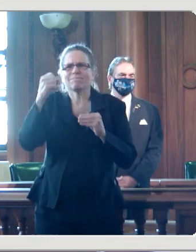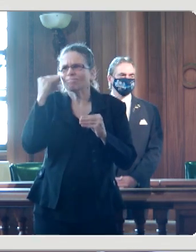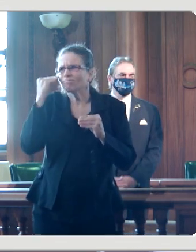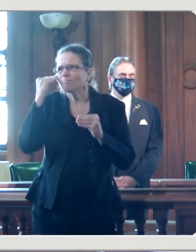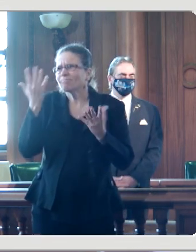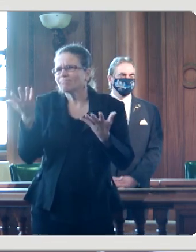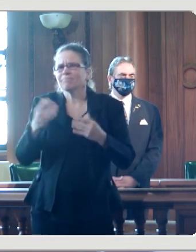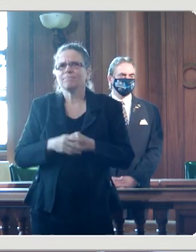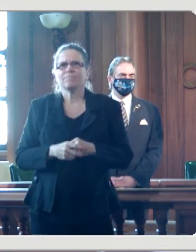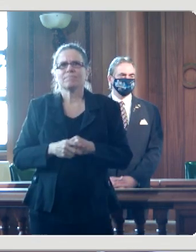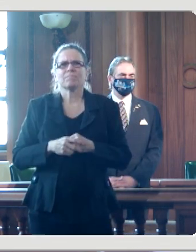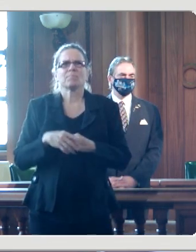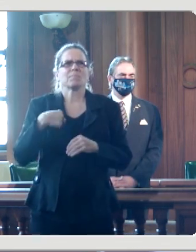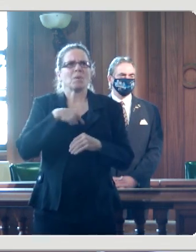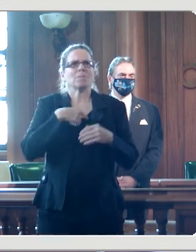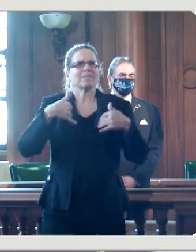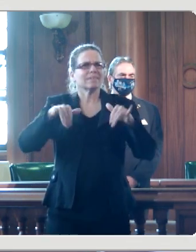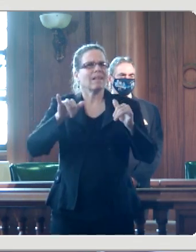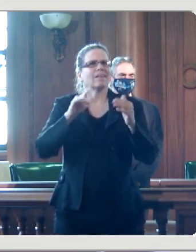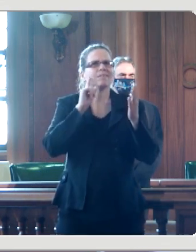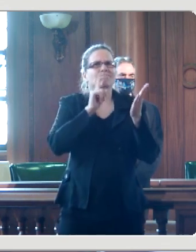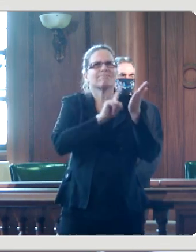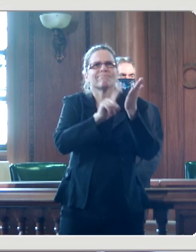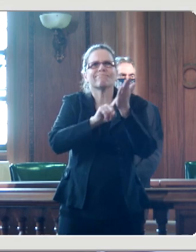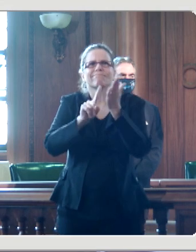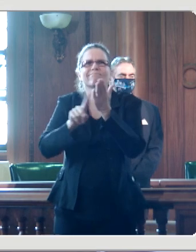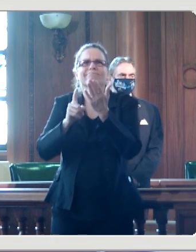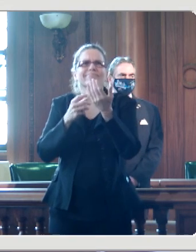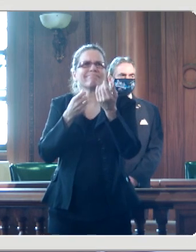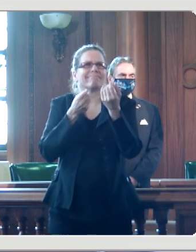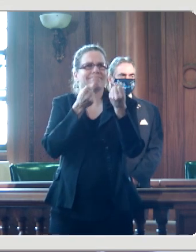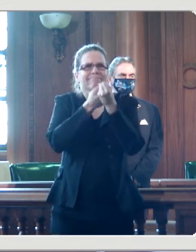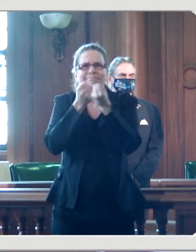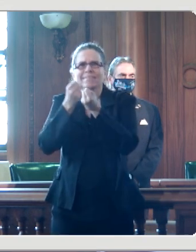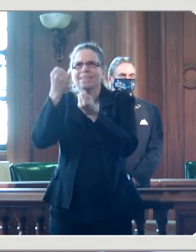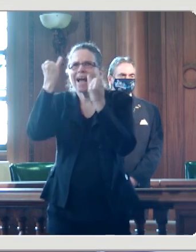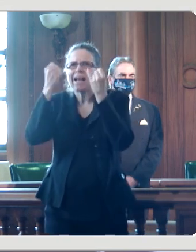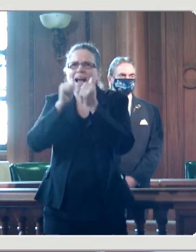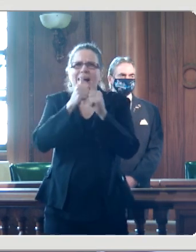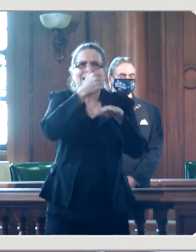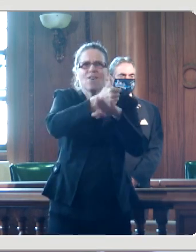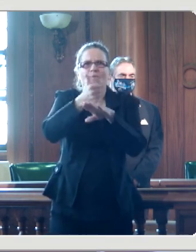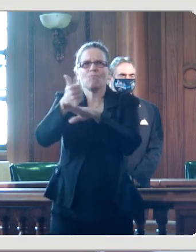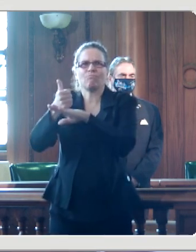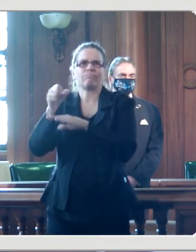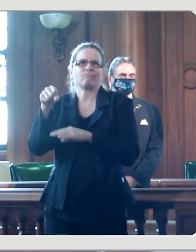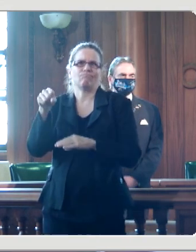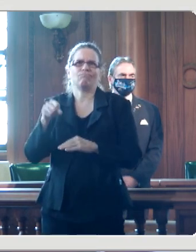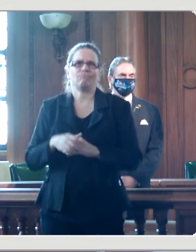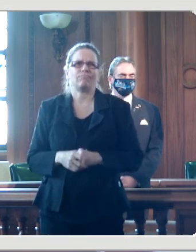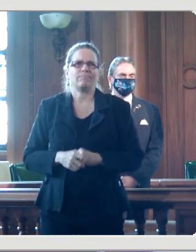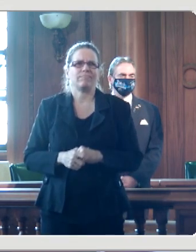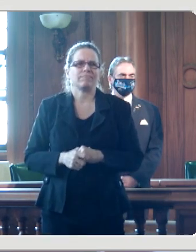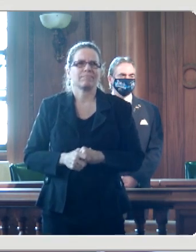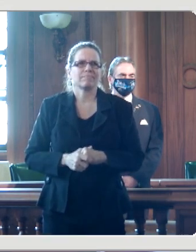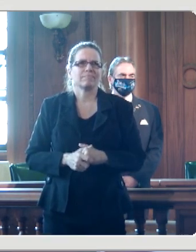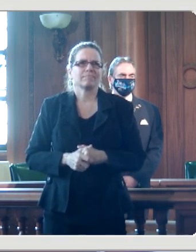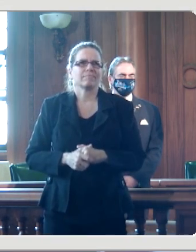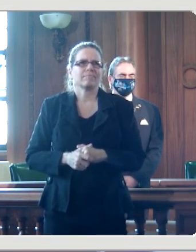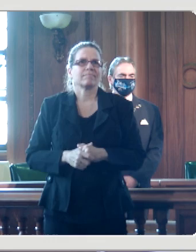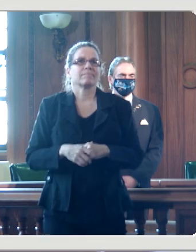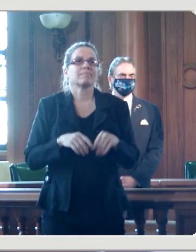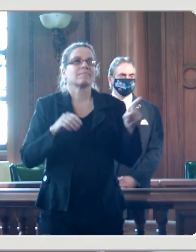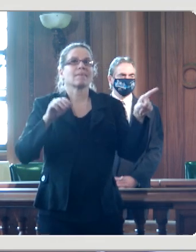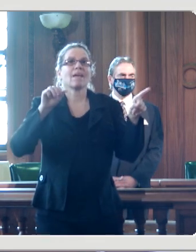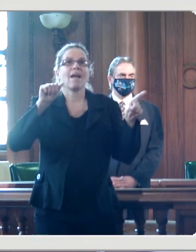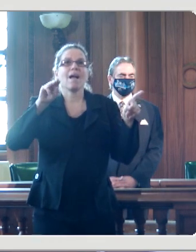looking into and supporting. And again, remember that AMR has done testing at Friends of the Homeless. They've